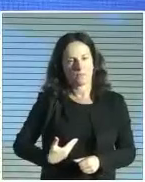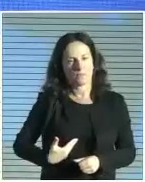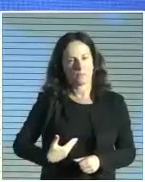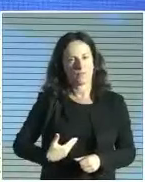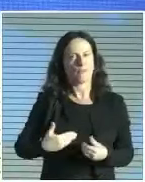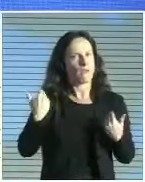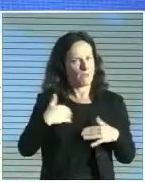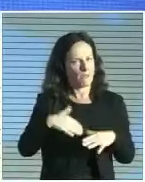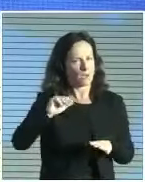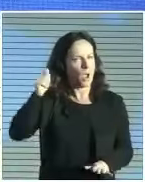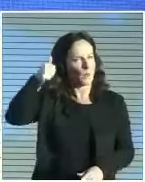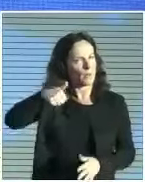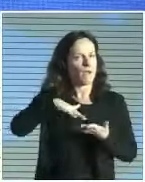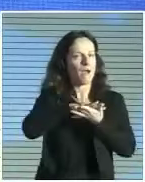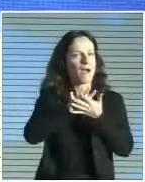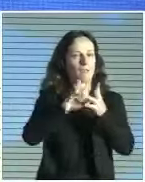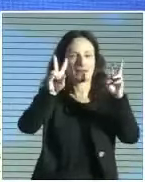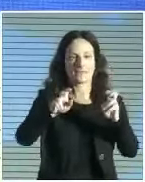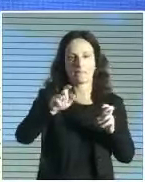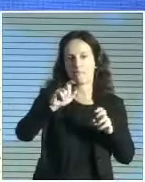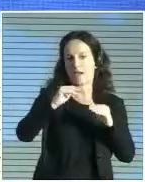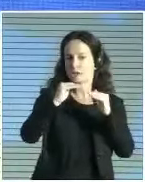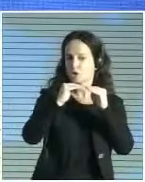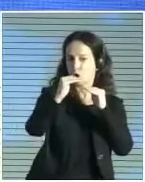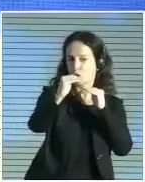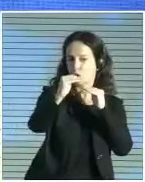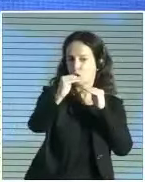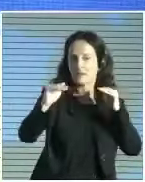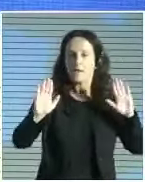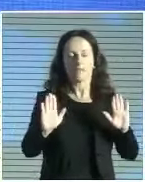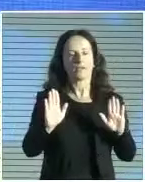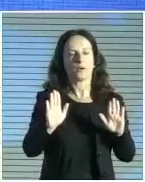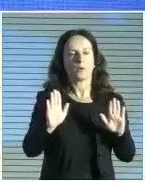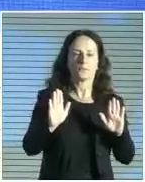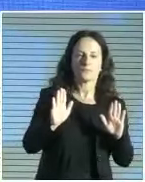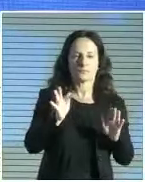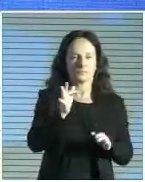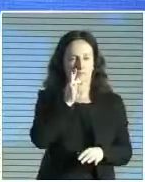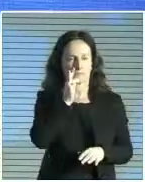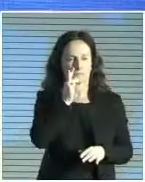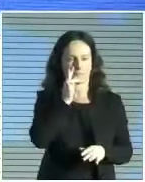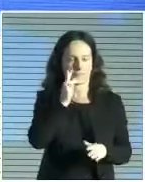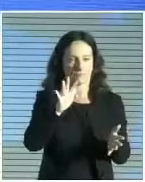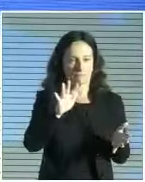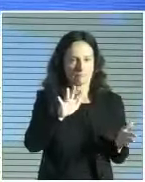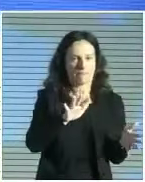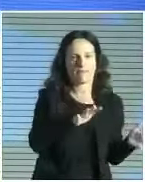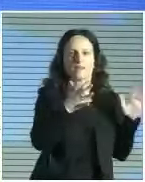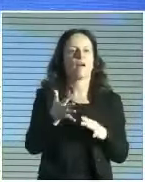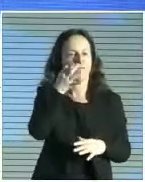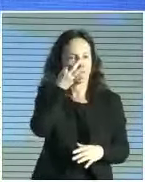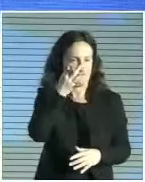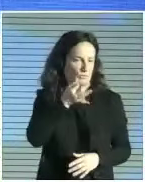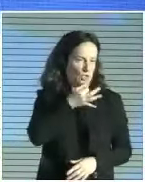not really jumped into it. When I got into the Ministry of Tourism